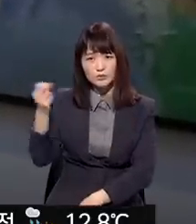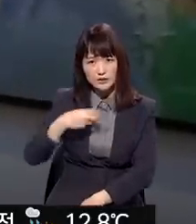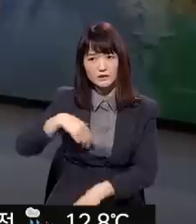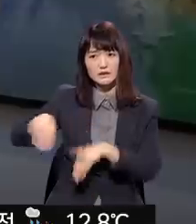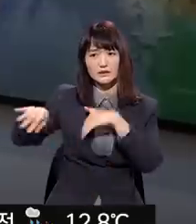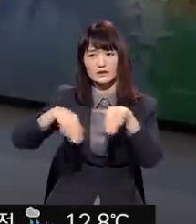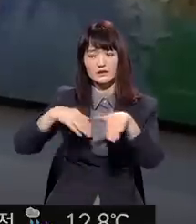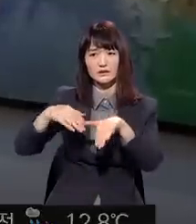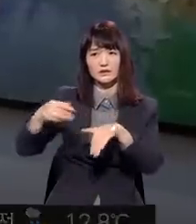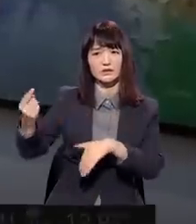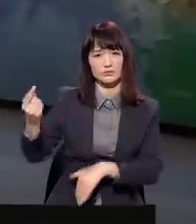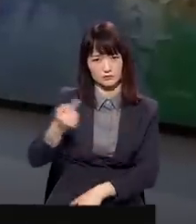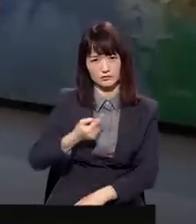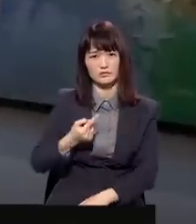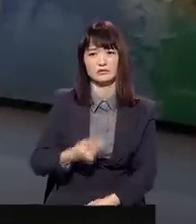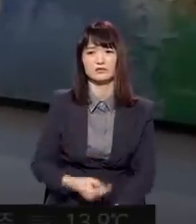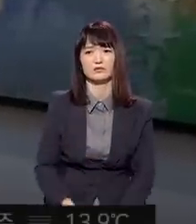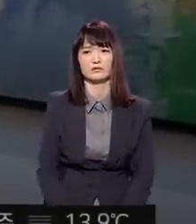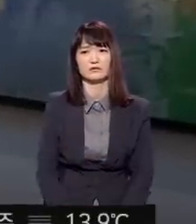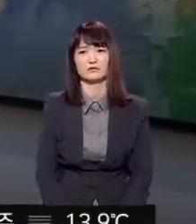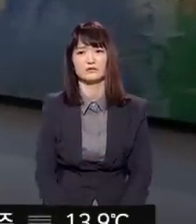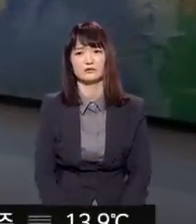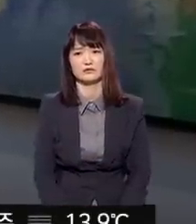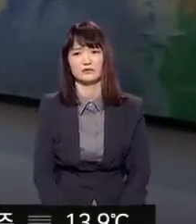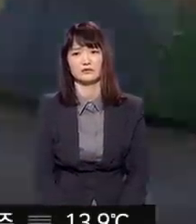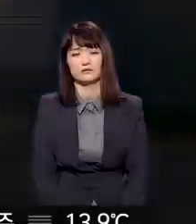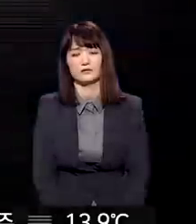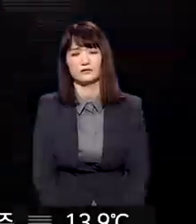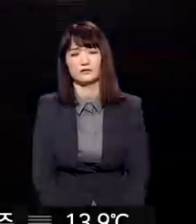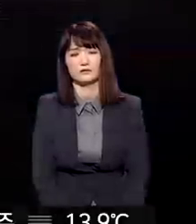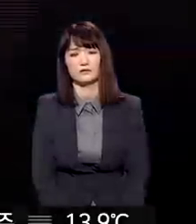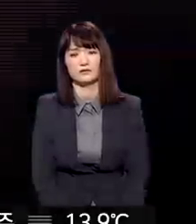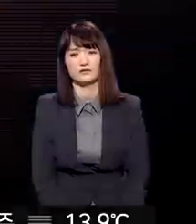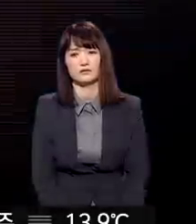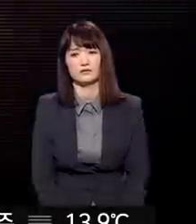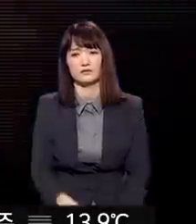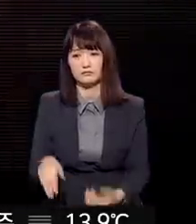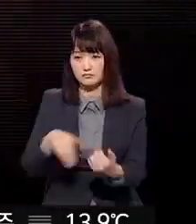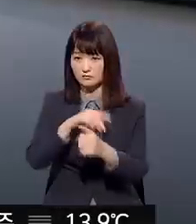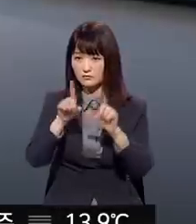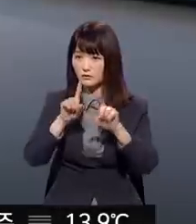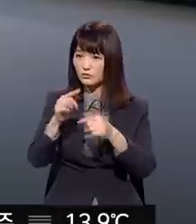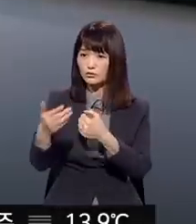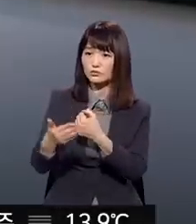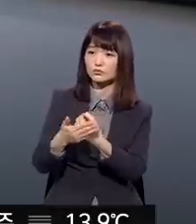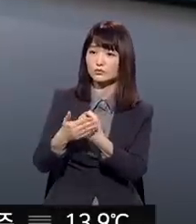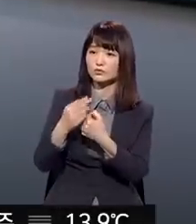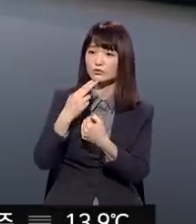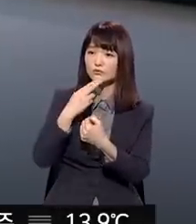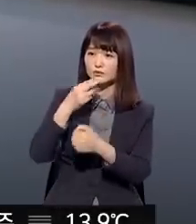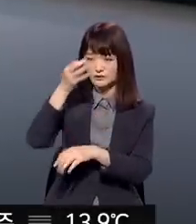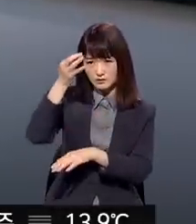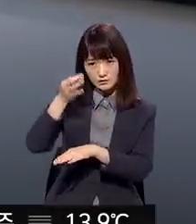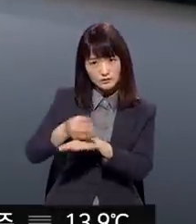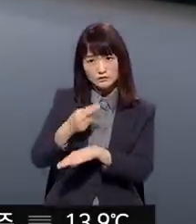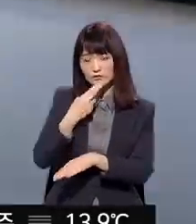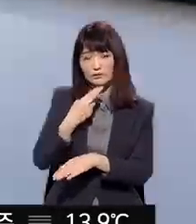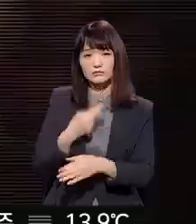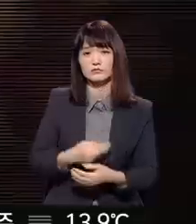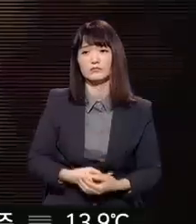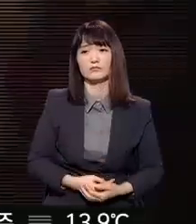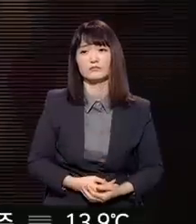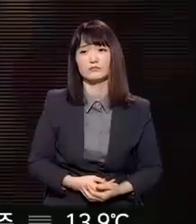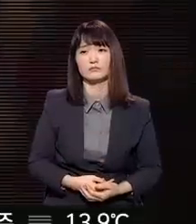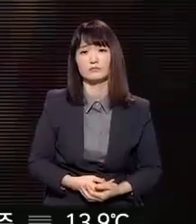It's 2 days in jail. And then they drop them right back on the street. I find it hard to apologize when we've had no help on this